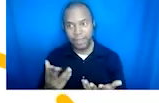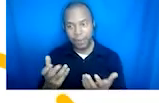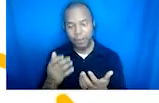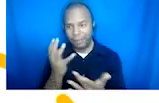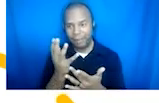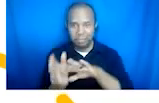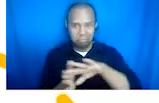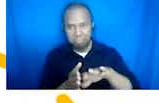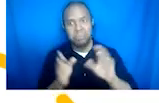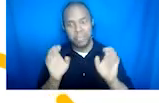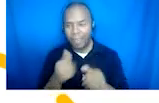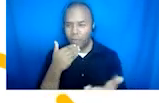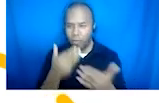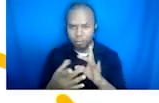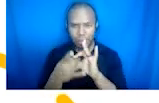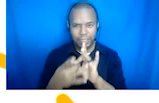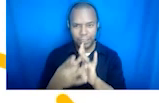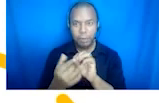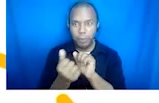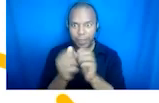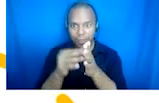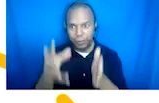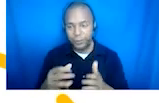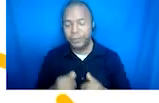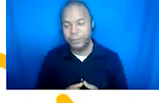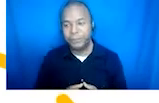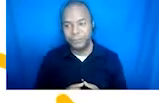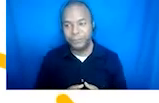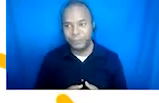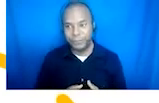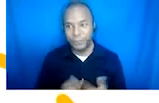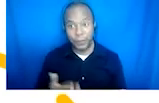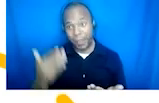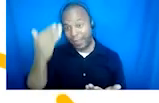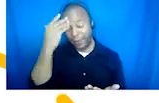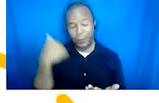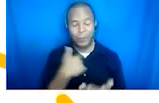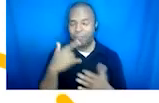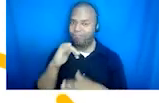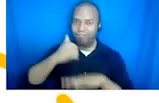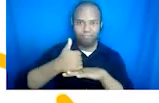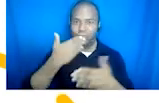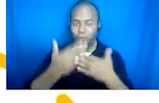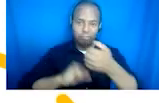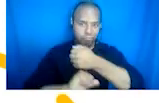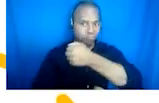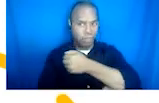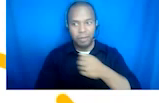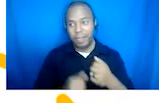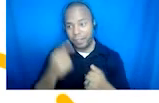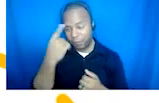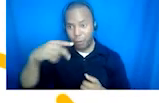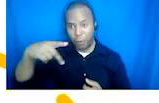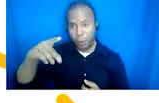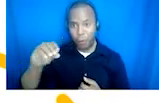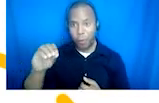that relationship with their students. And I know that we have set the groundwork for poker, that many of our classes